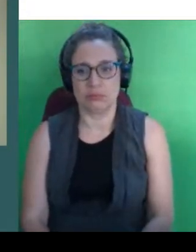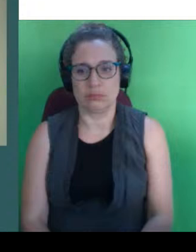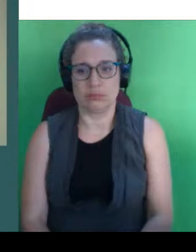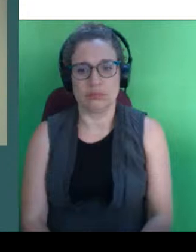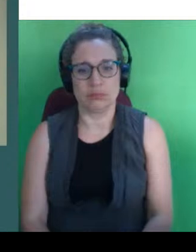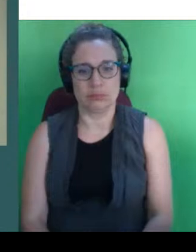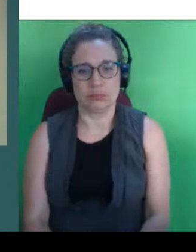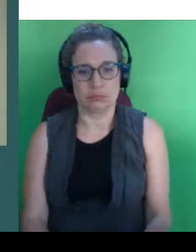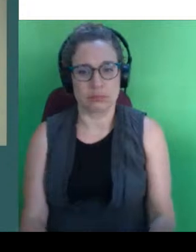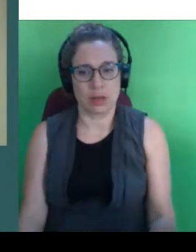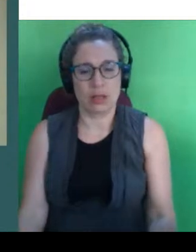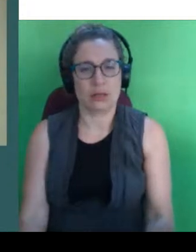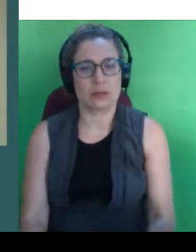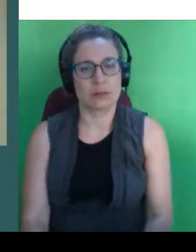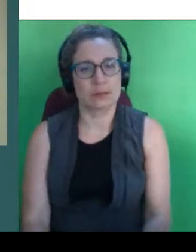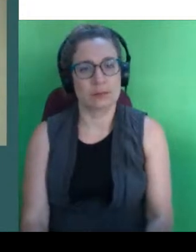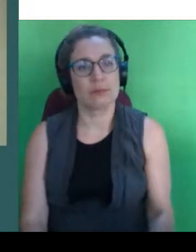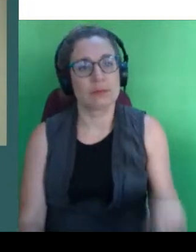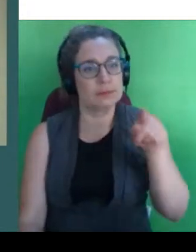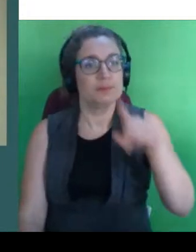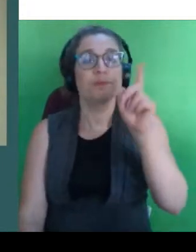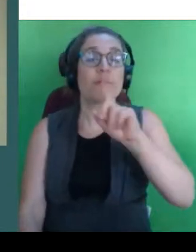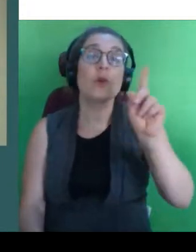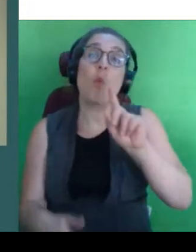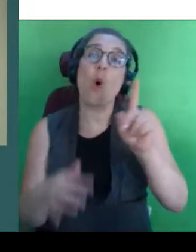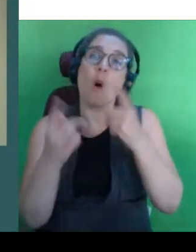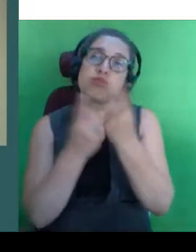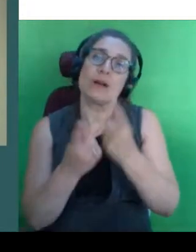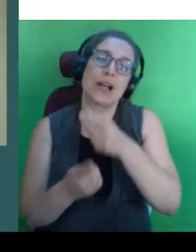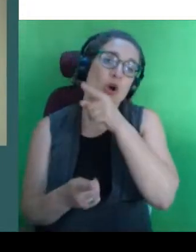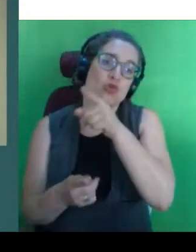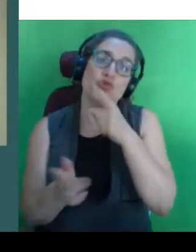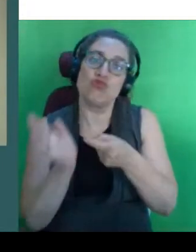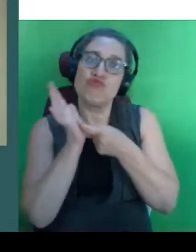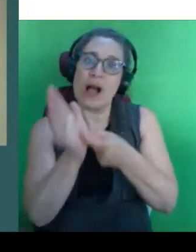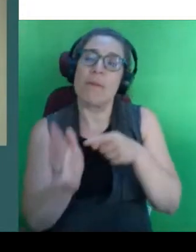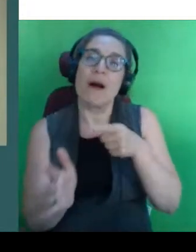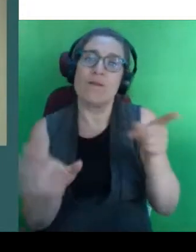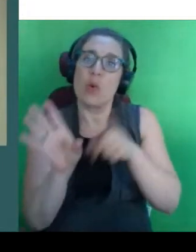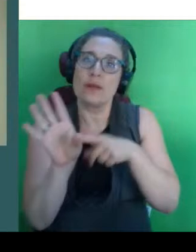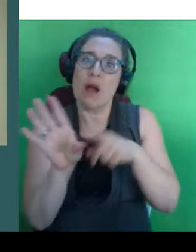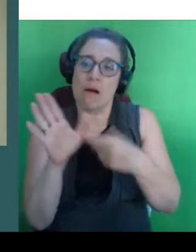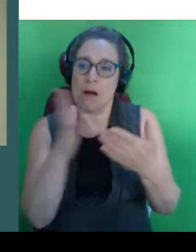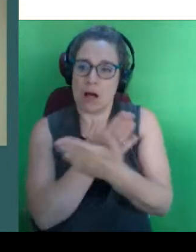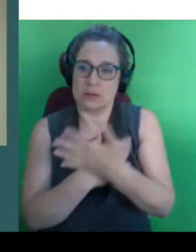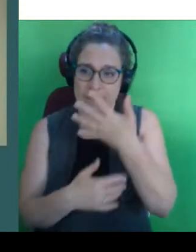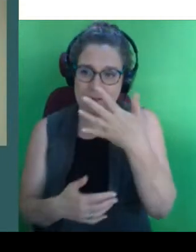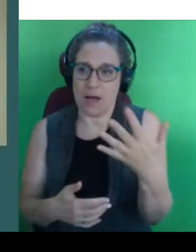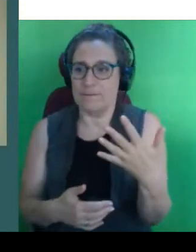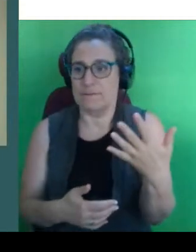What products would you recommend in the younger age groups that are kind of under fives? If